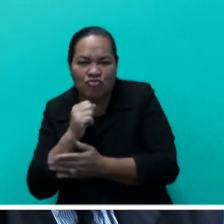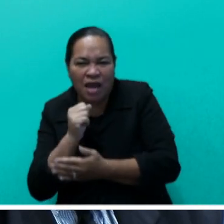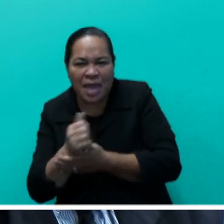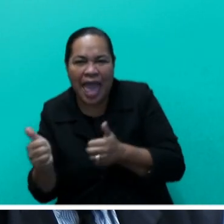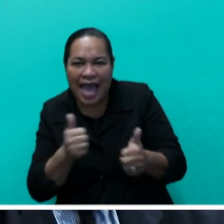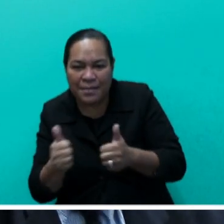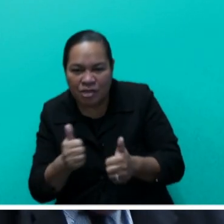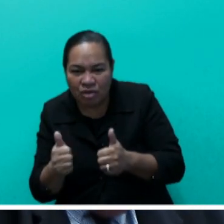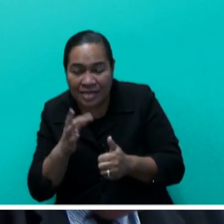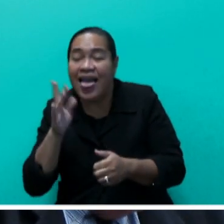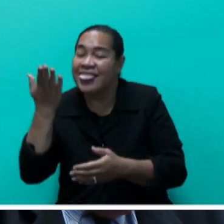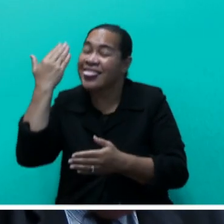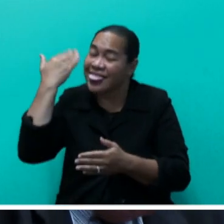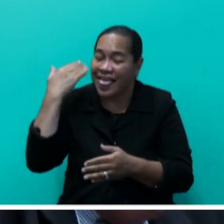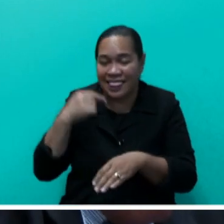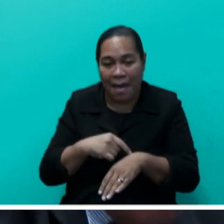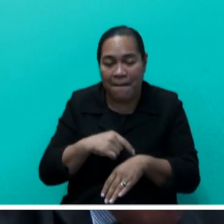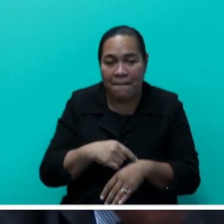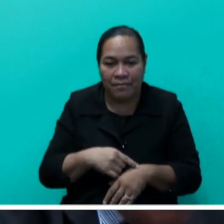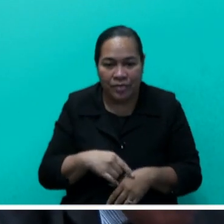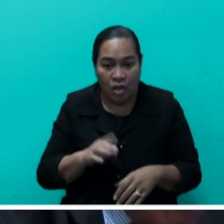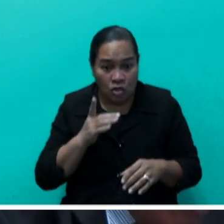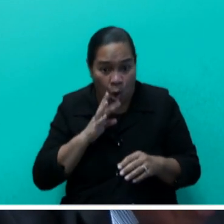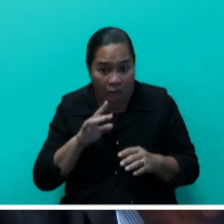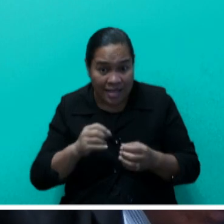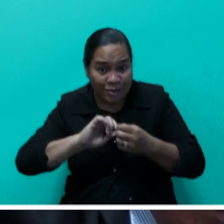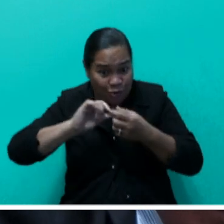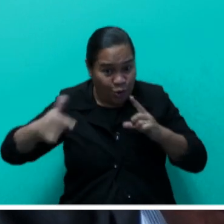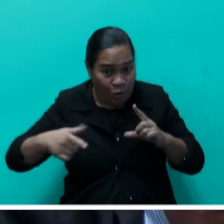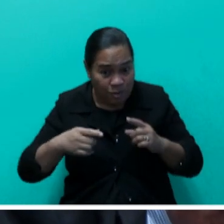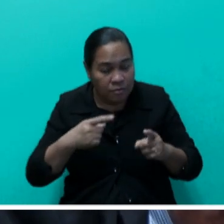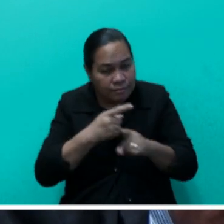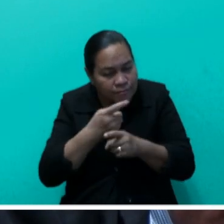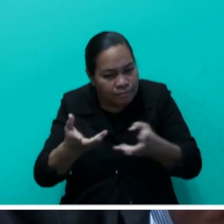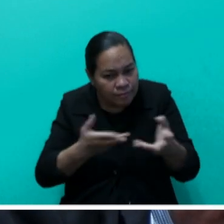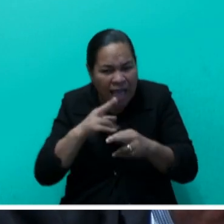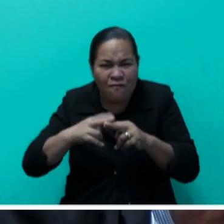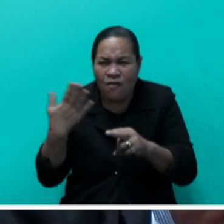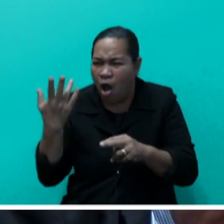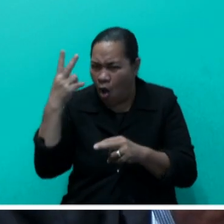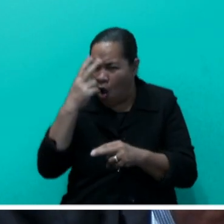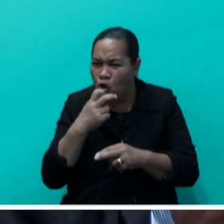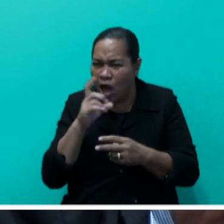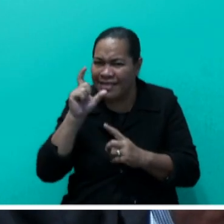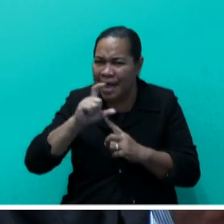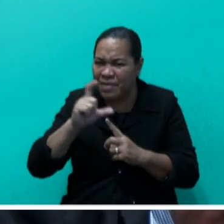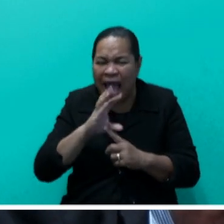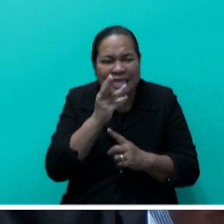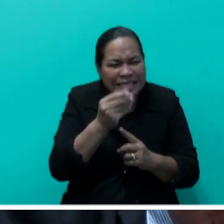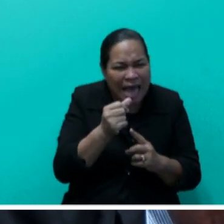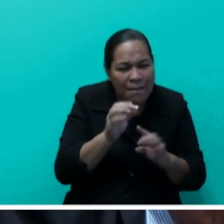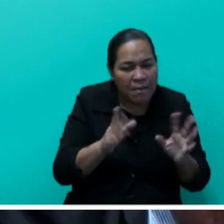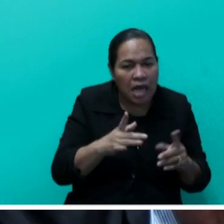Administrator at that time. Honourable Speaker, in that meeting, the former captain and some players